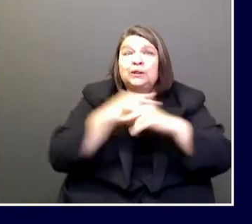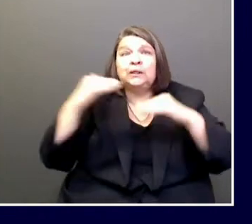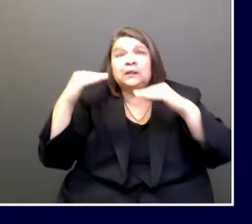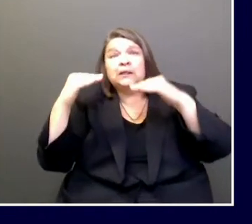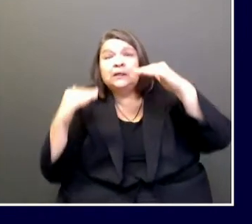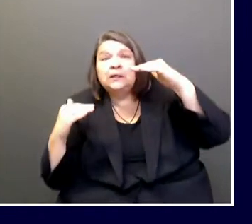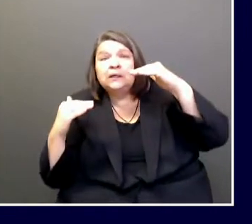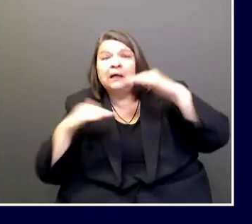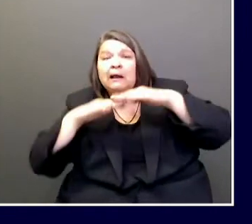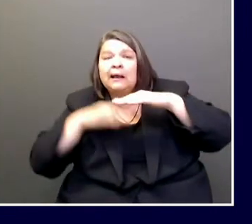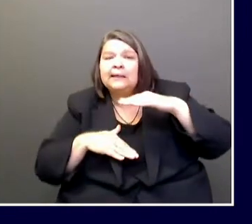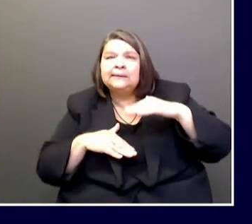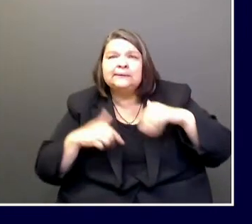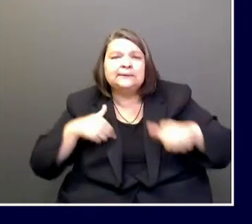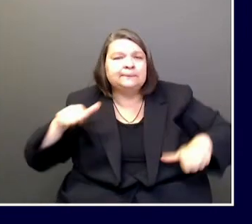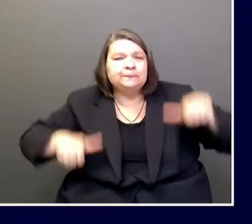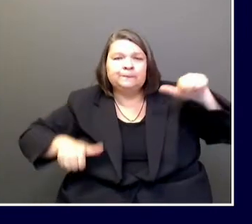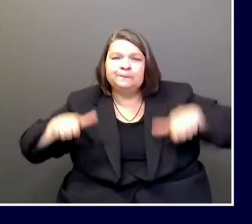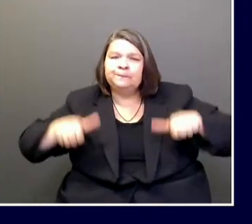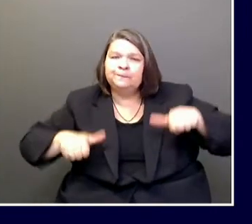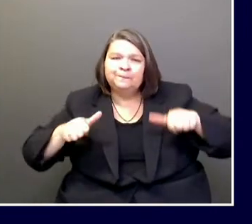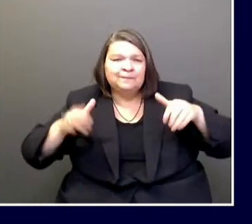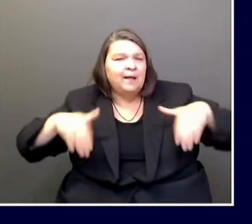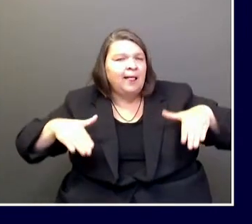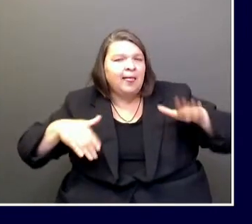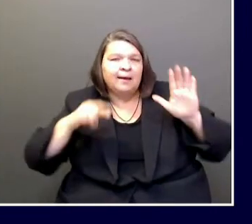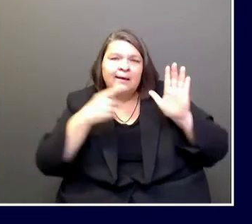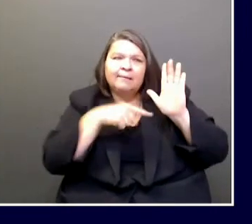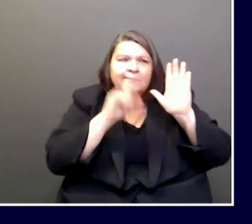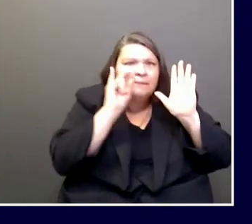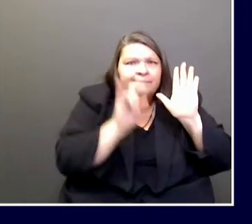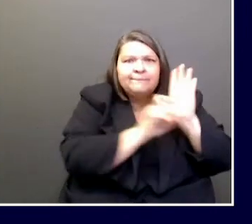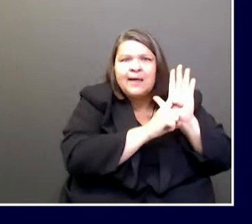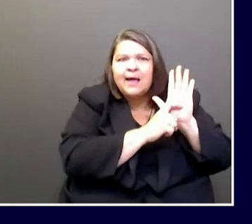actually a number of different variants, whether they are